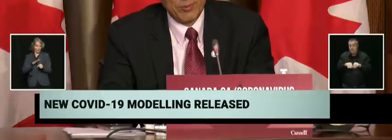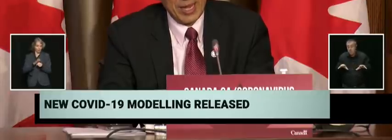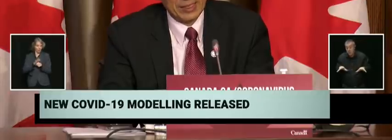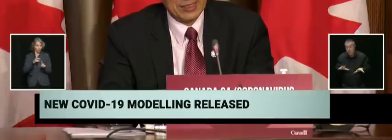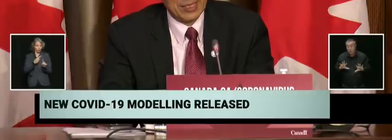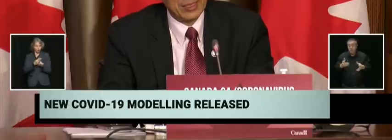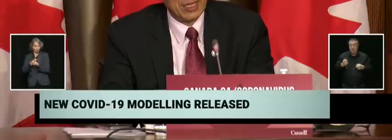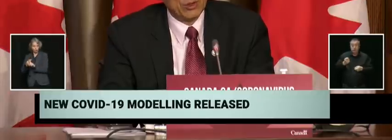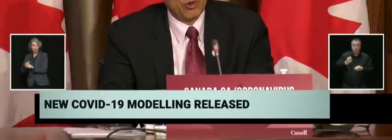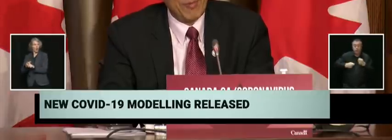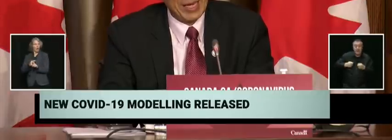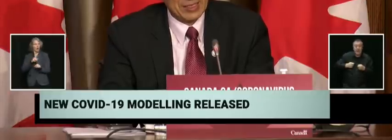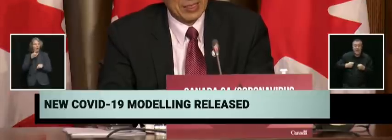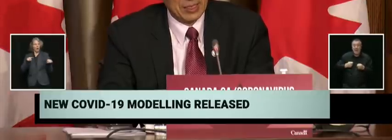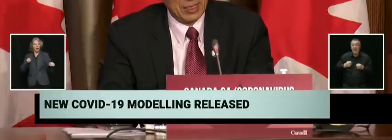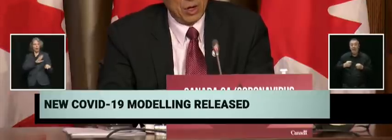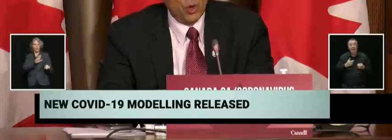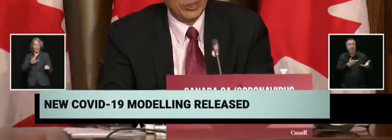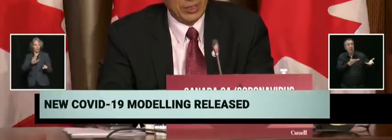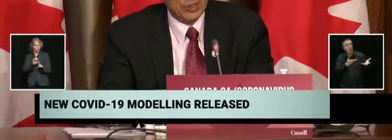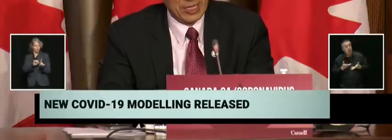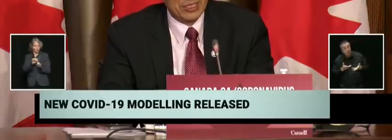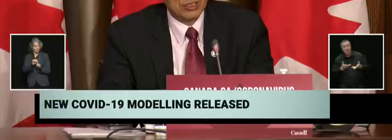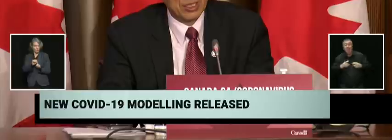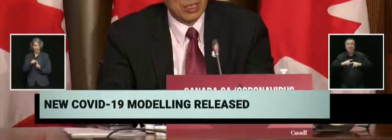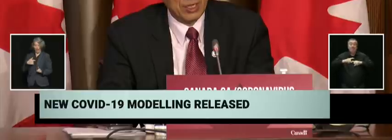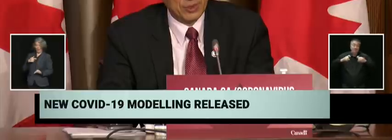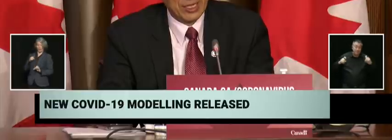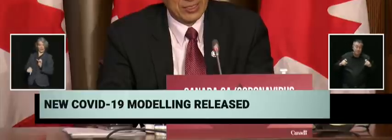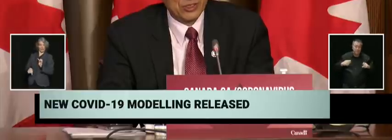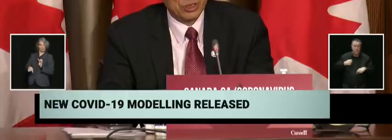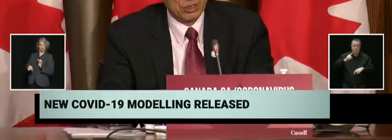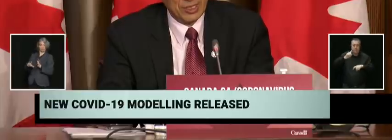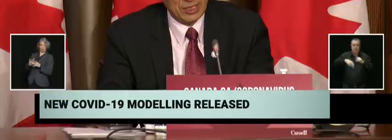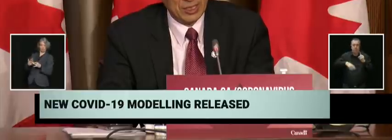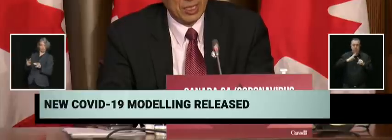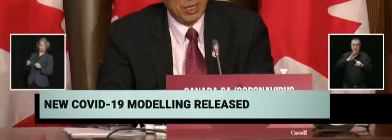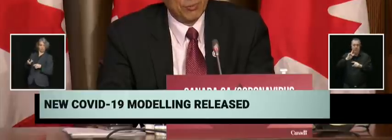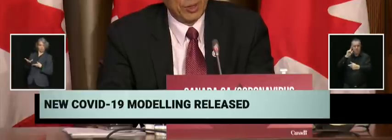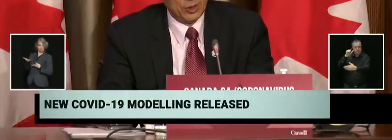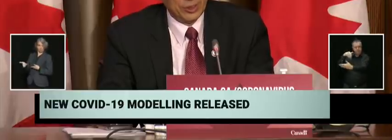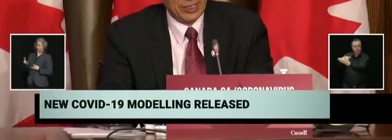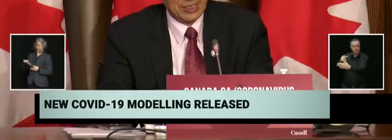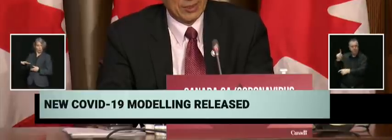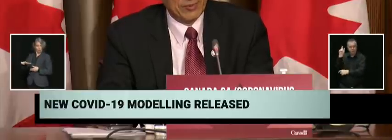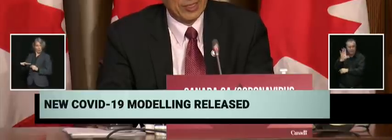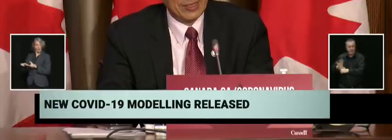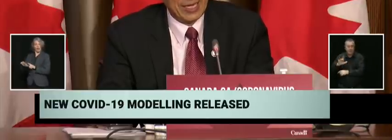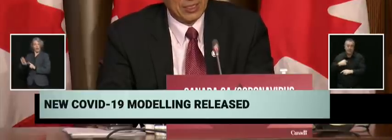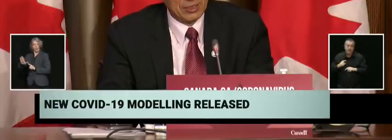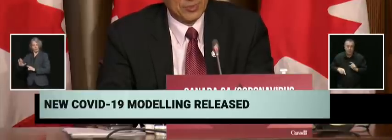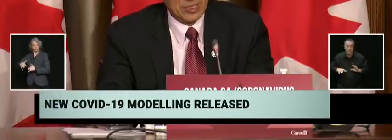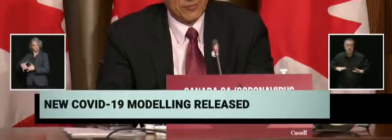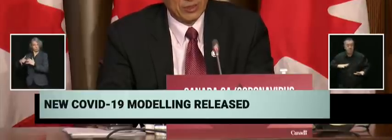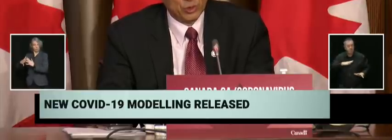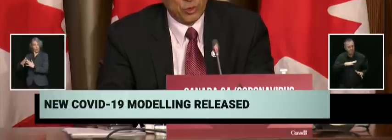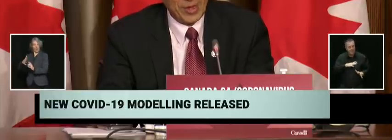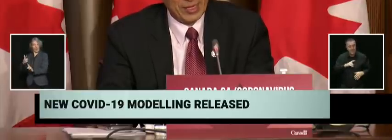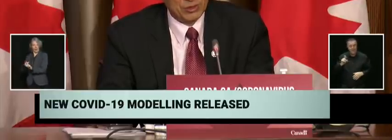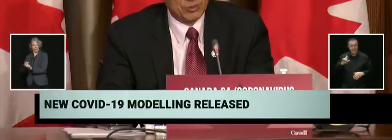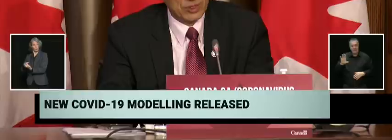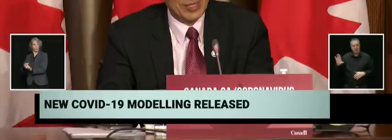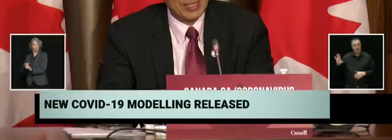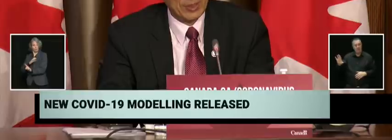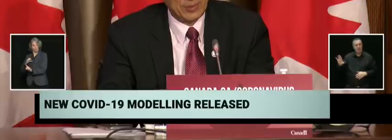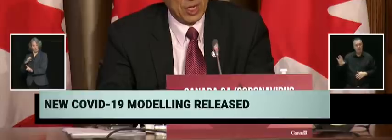speak for Quebec, is that Quebec's own immunization committee, probably looking at some of the data specific to